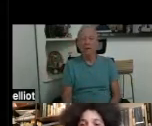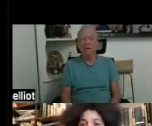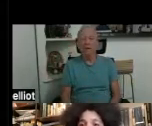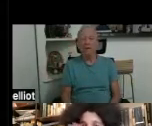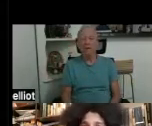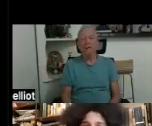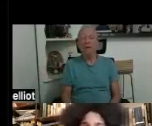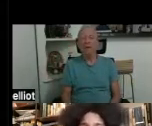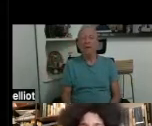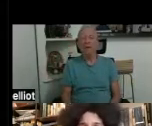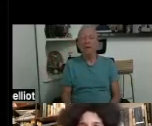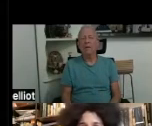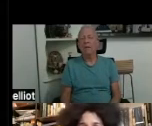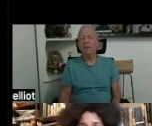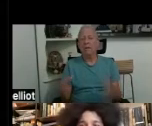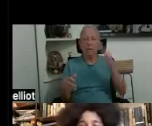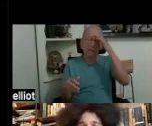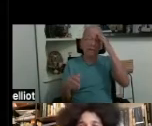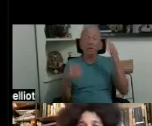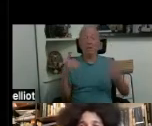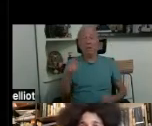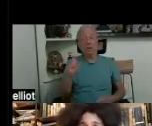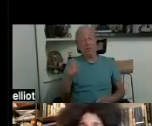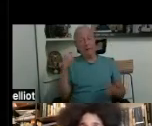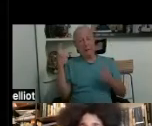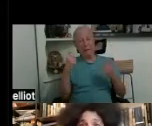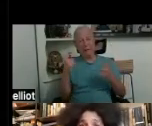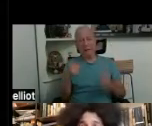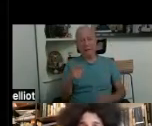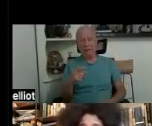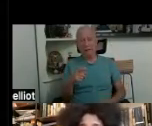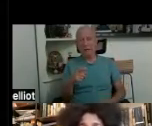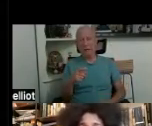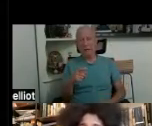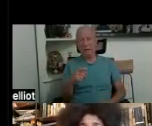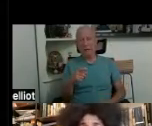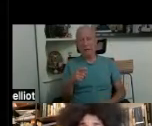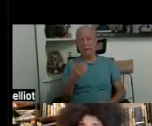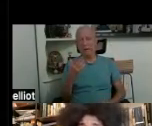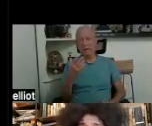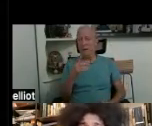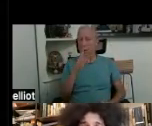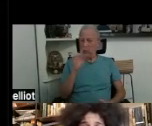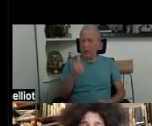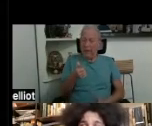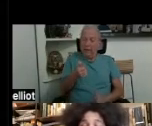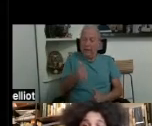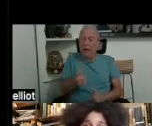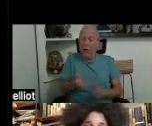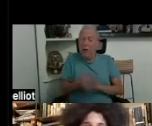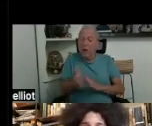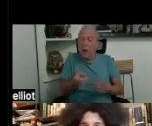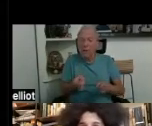honest, all things considered, it may feel like self governance is a lot.